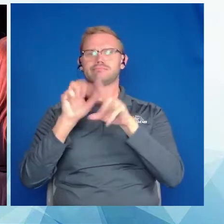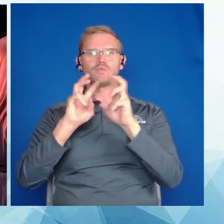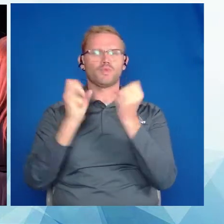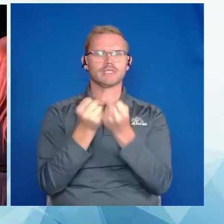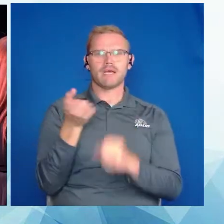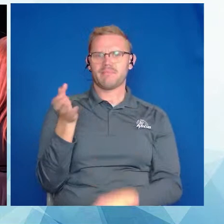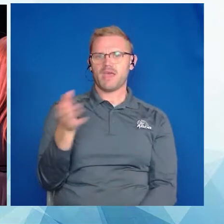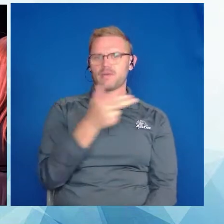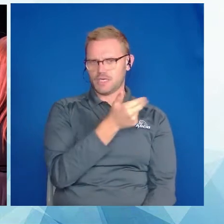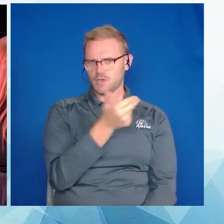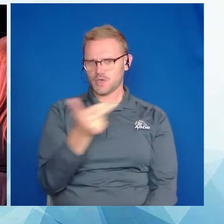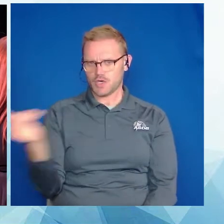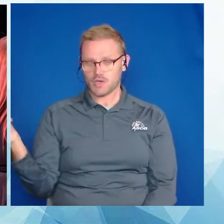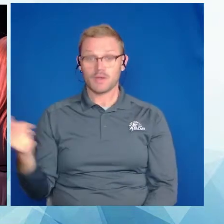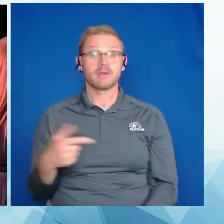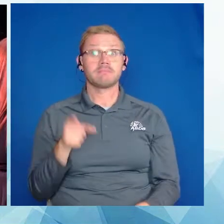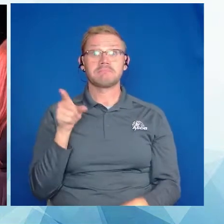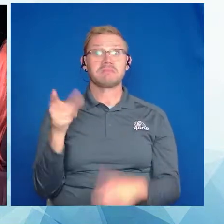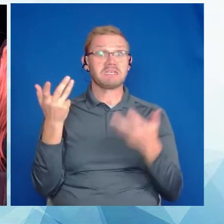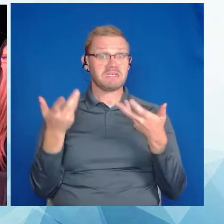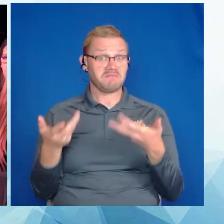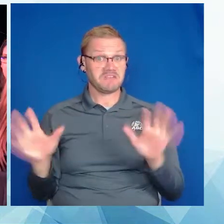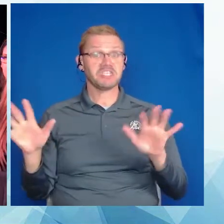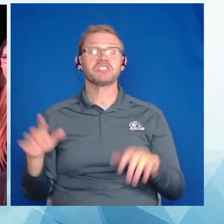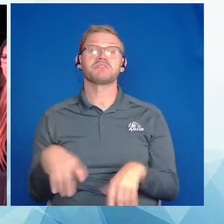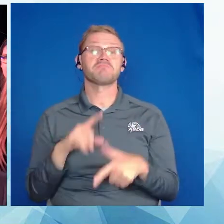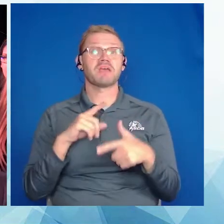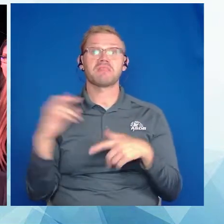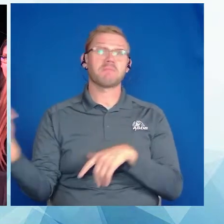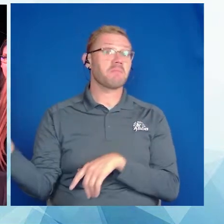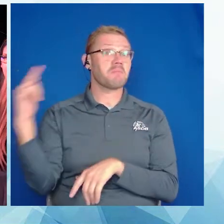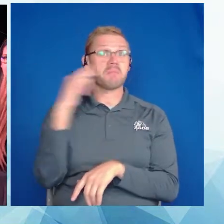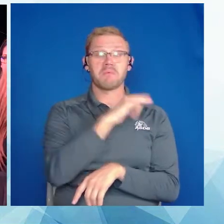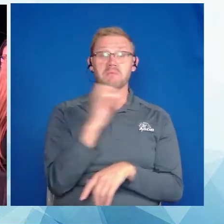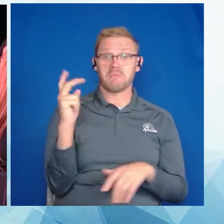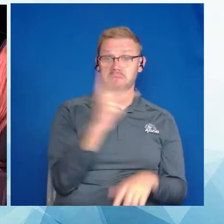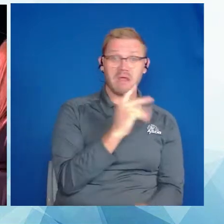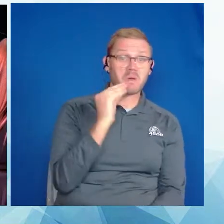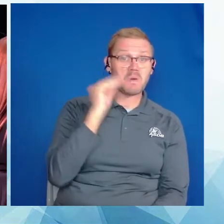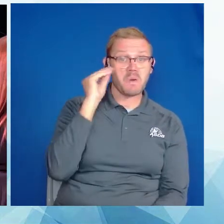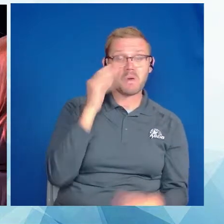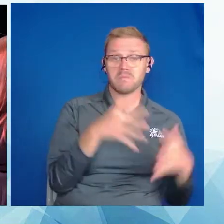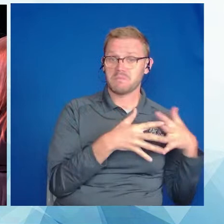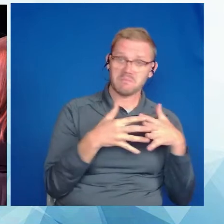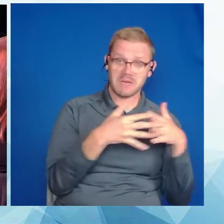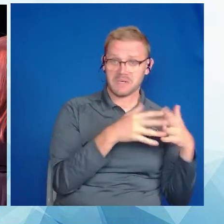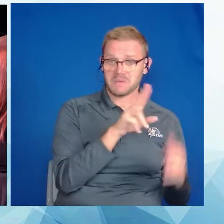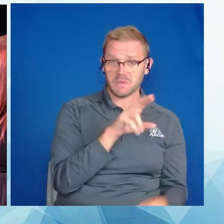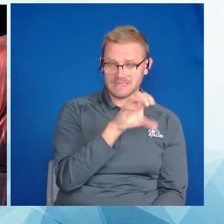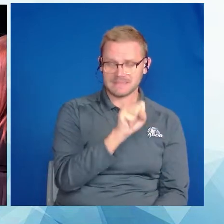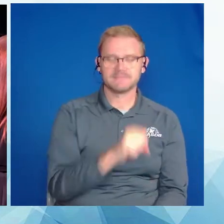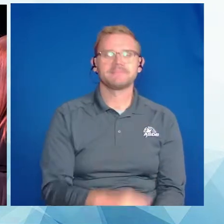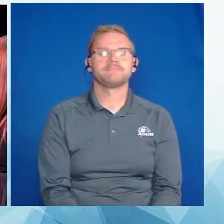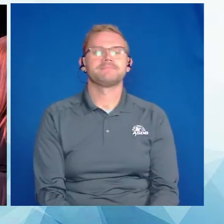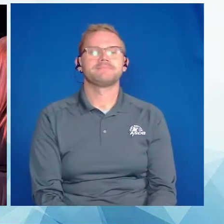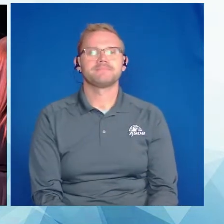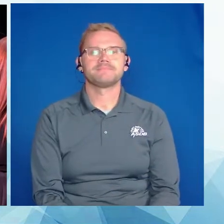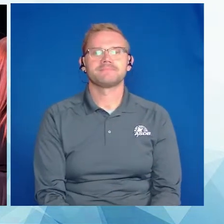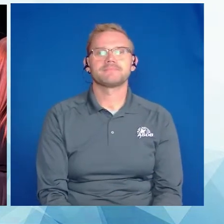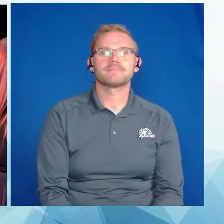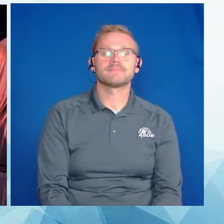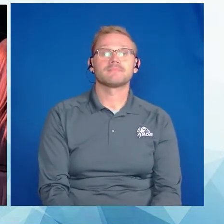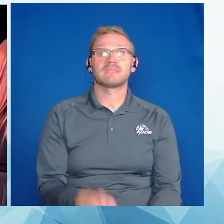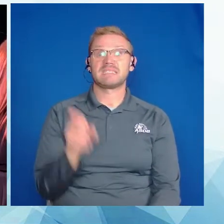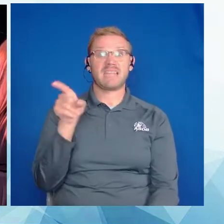there, finished, and then was ready to come back home to the U.S. He was at